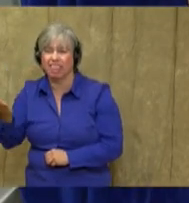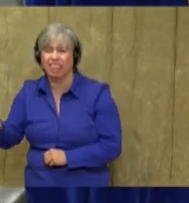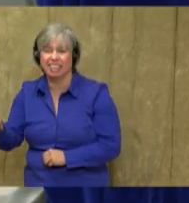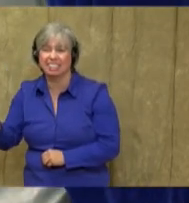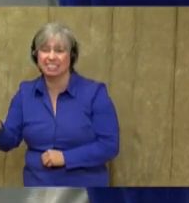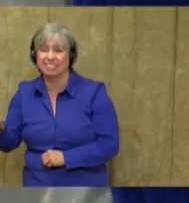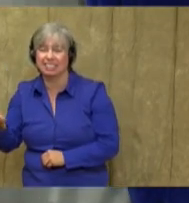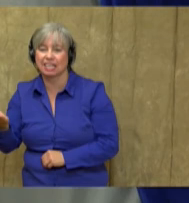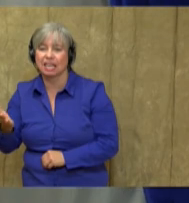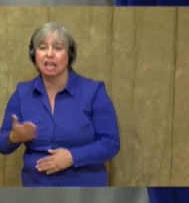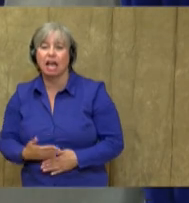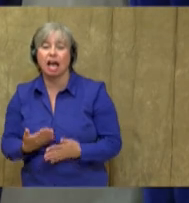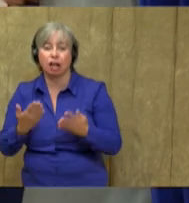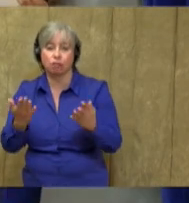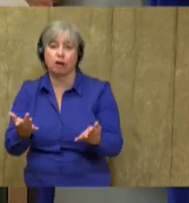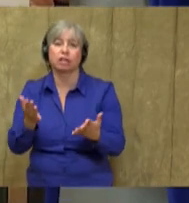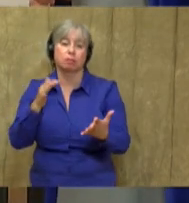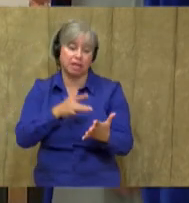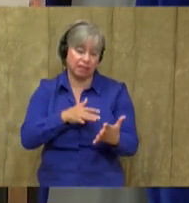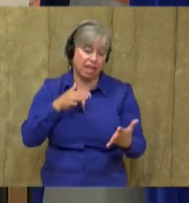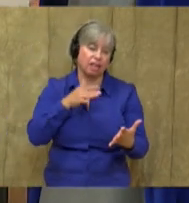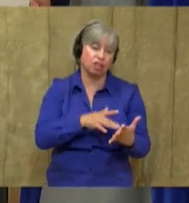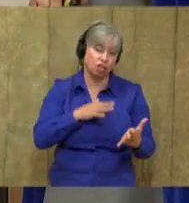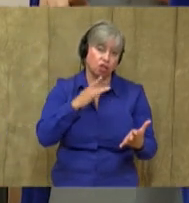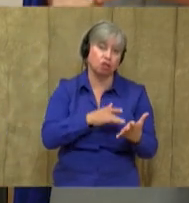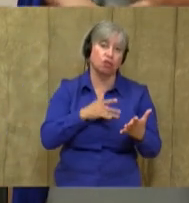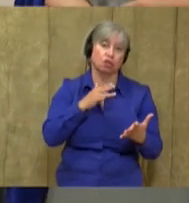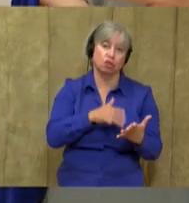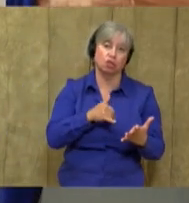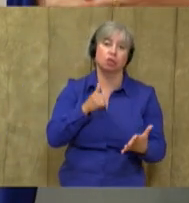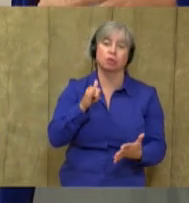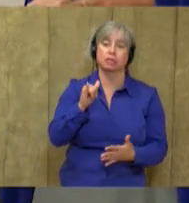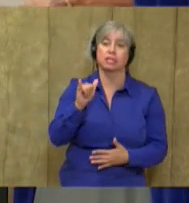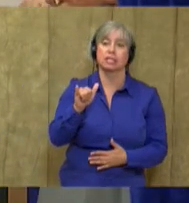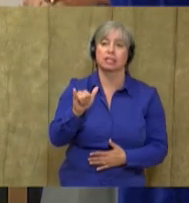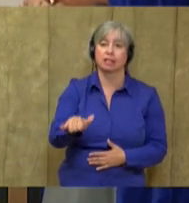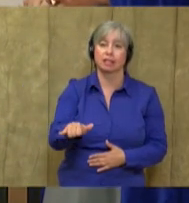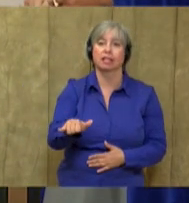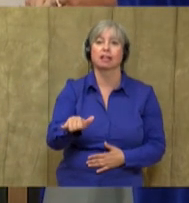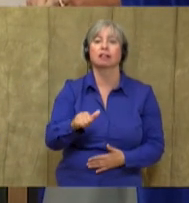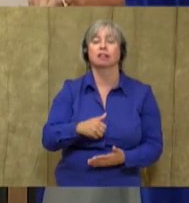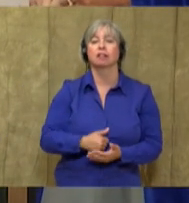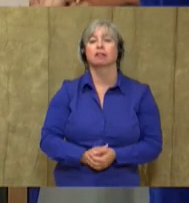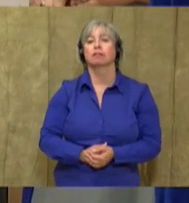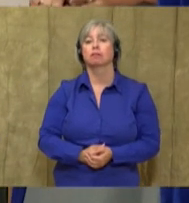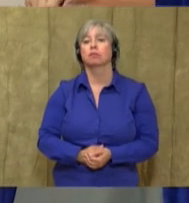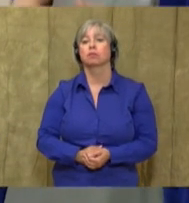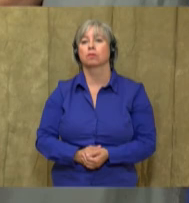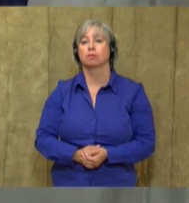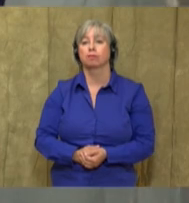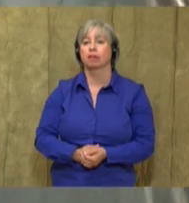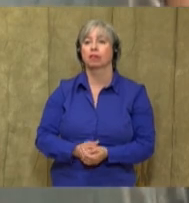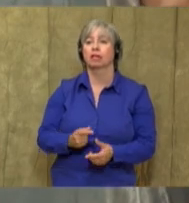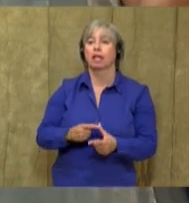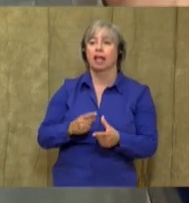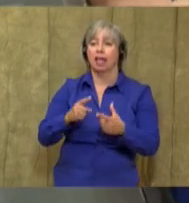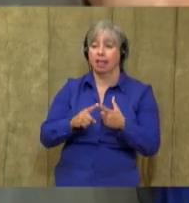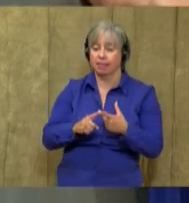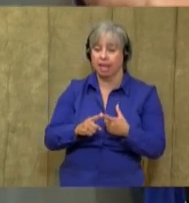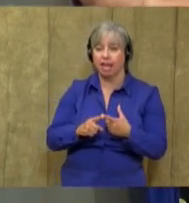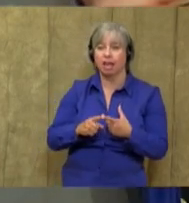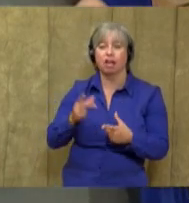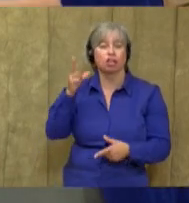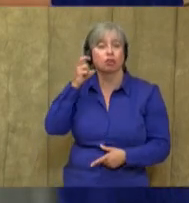recommend that you go back and study something about the Divine Comedy and Dante's Inferno. And then, of course, who hasn't heard